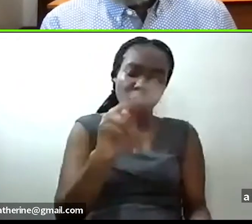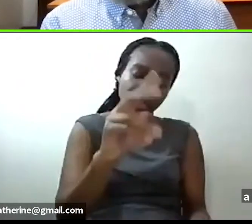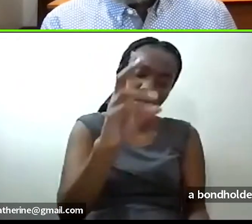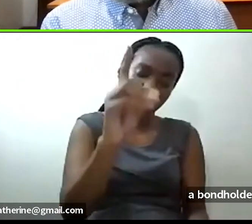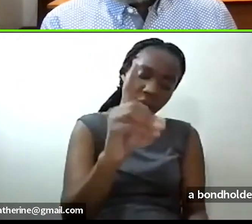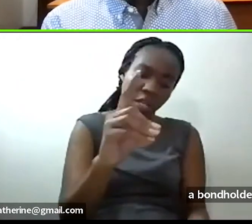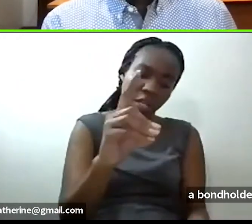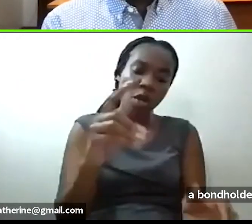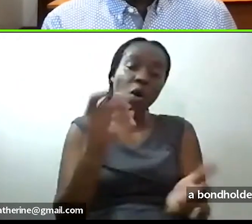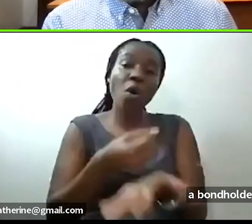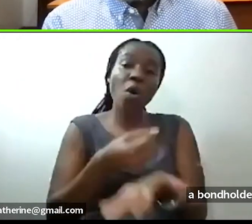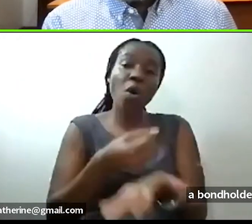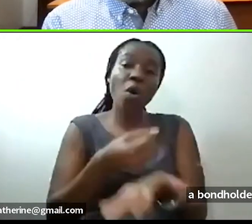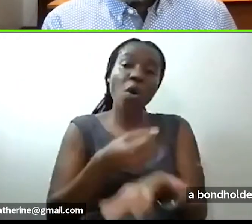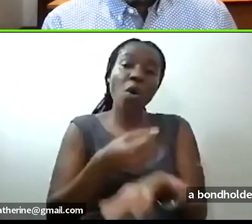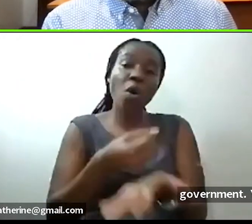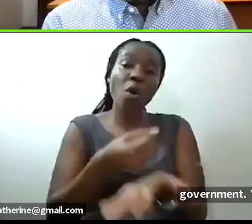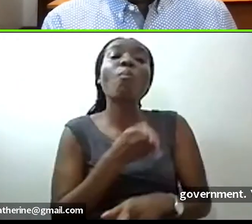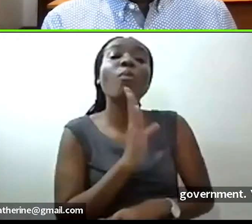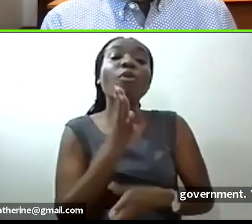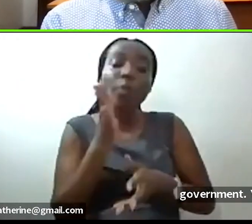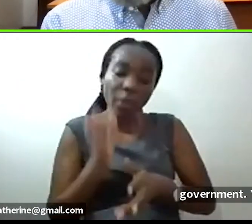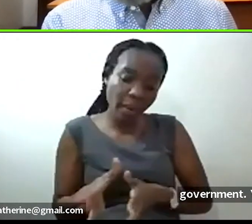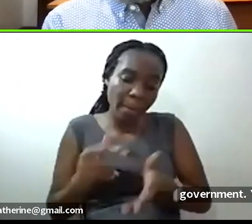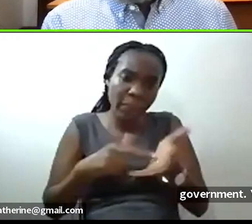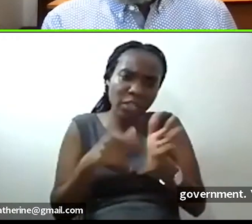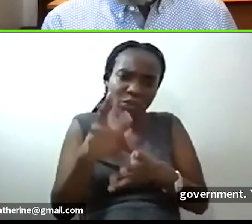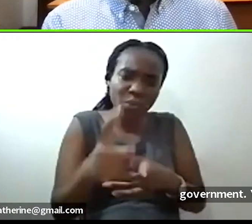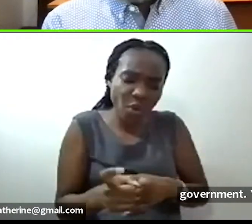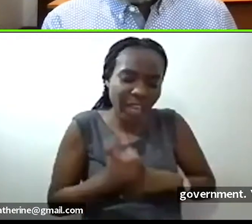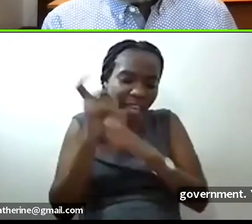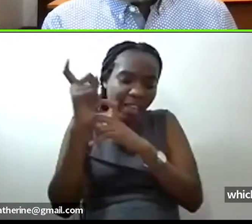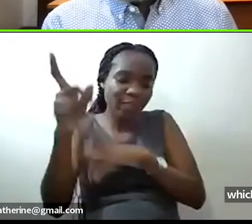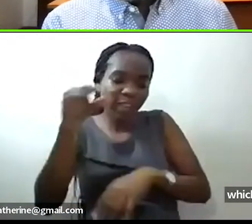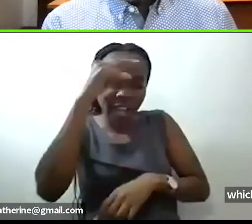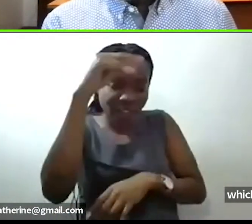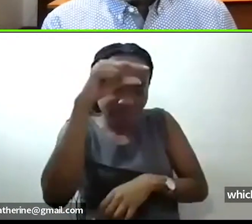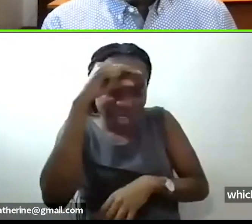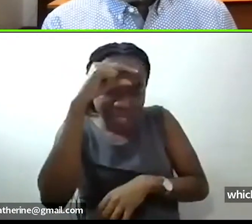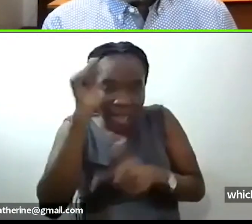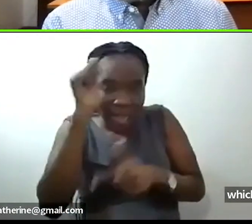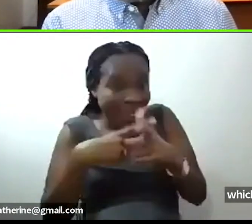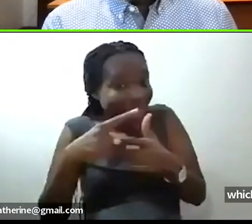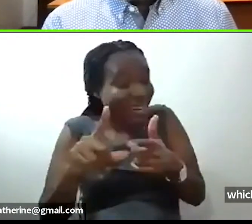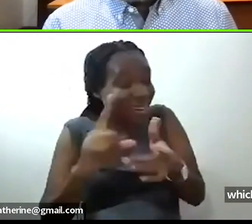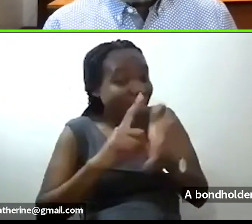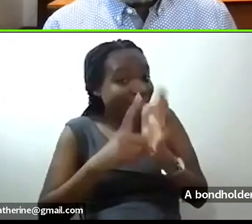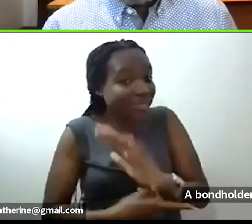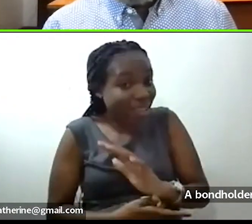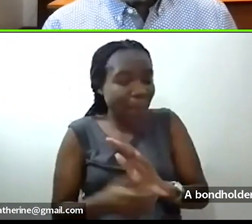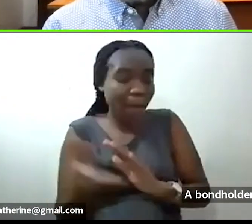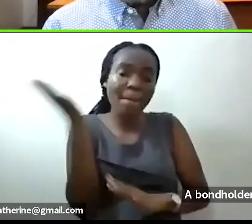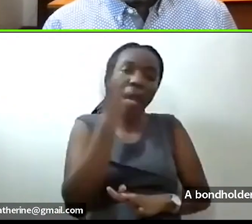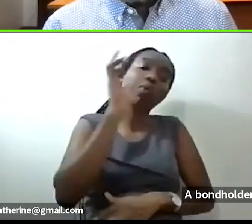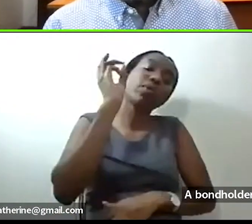government money, which they will return in the end. A bondholder expects a profit in form of interest at a